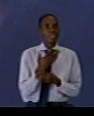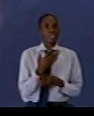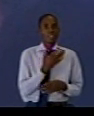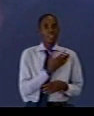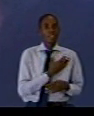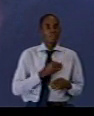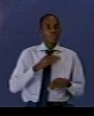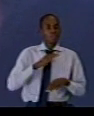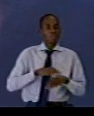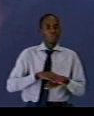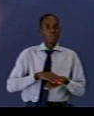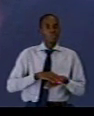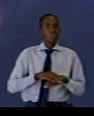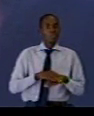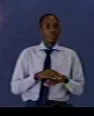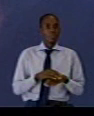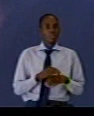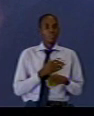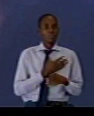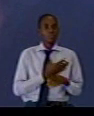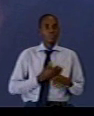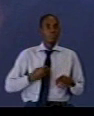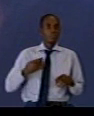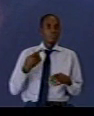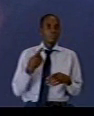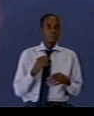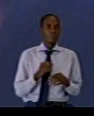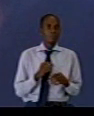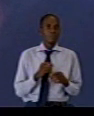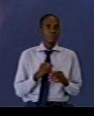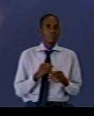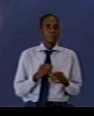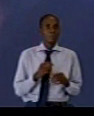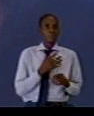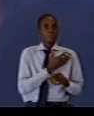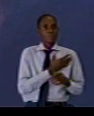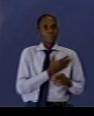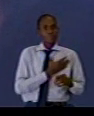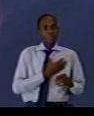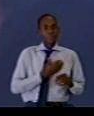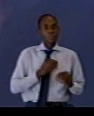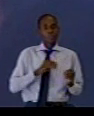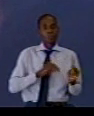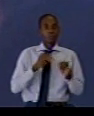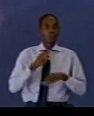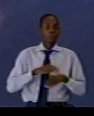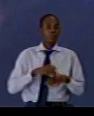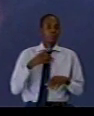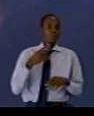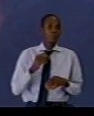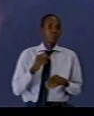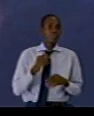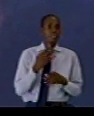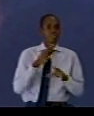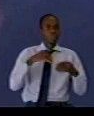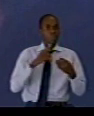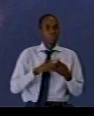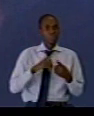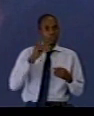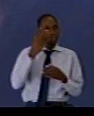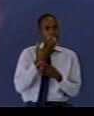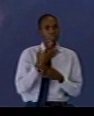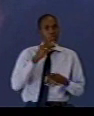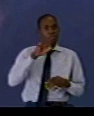the smooth of his neck. And she gave the savory meat and the bread, which she had prepared, into the hand of her son